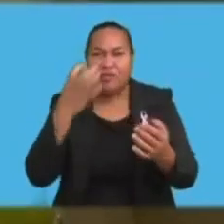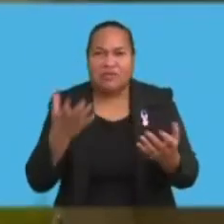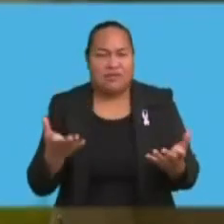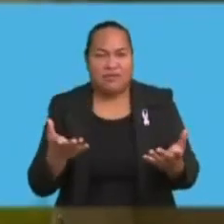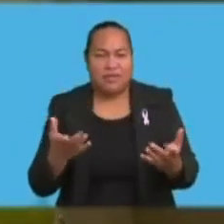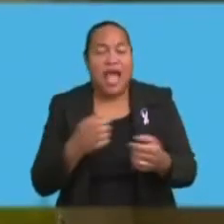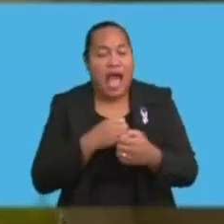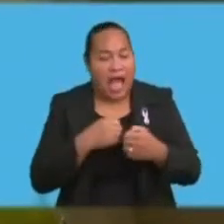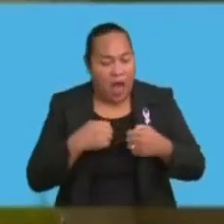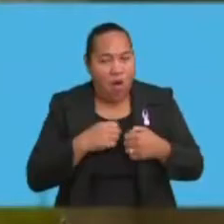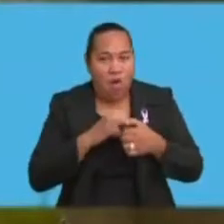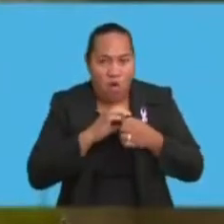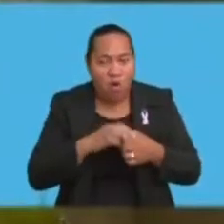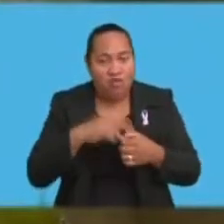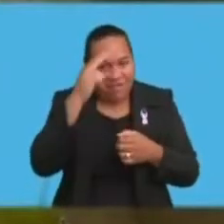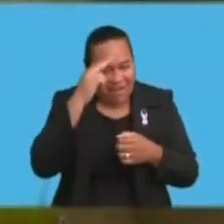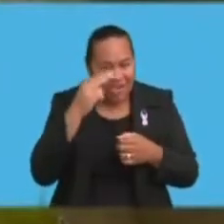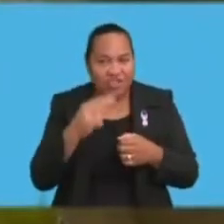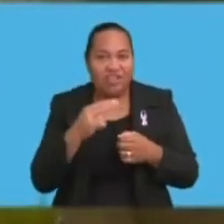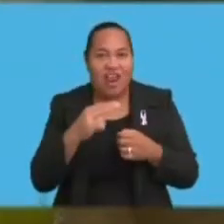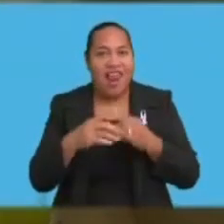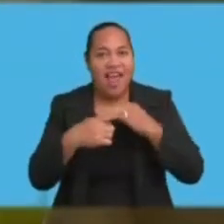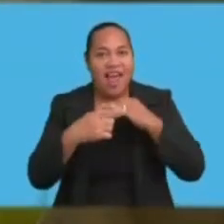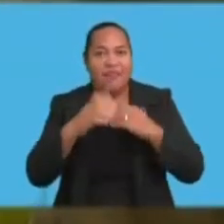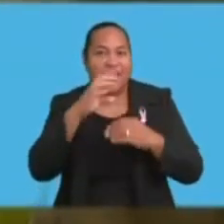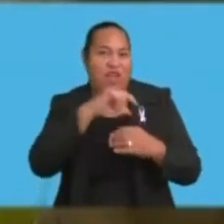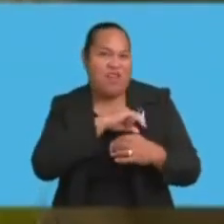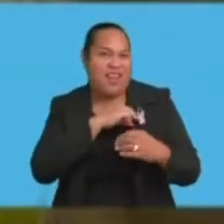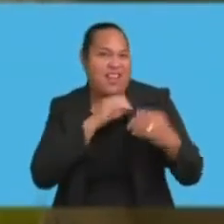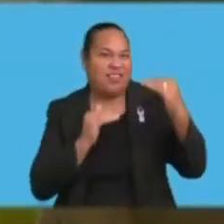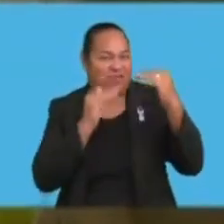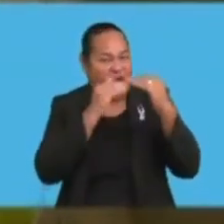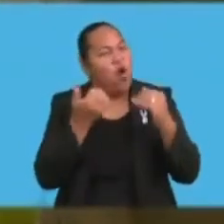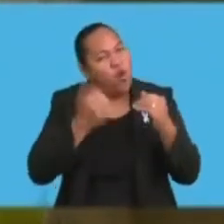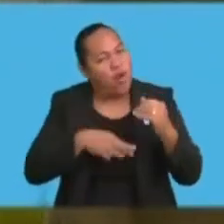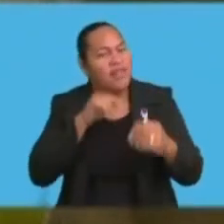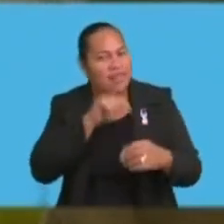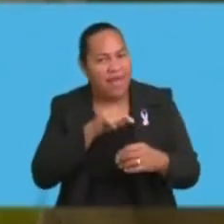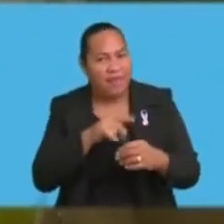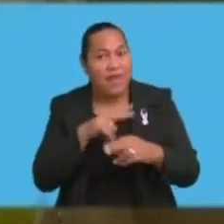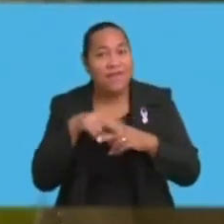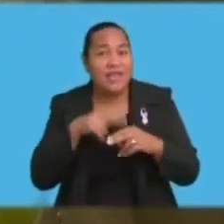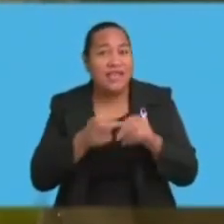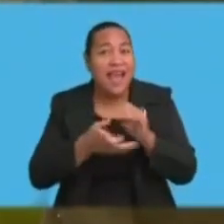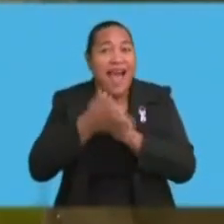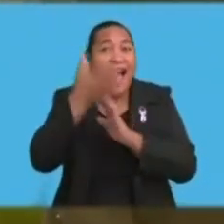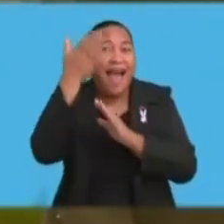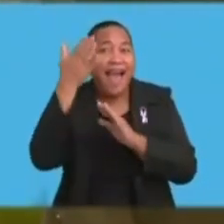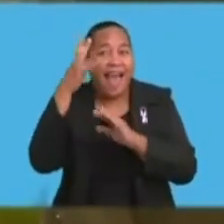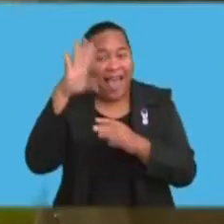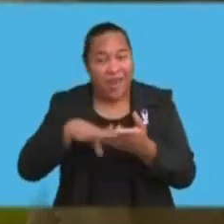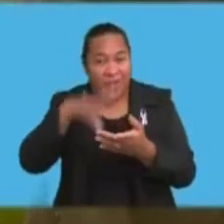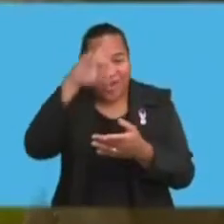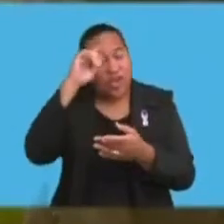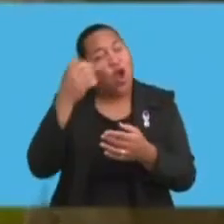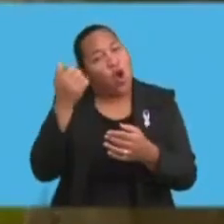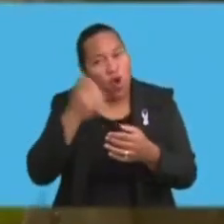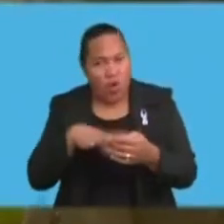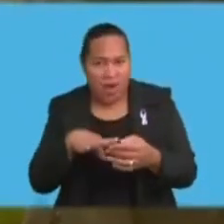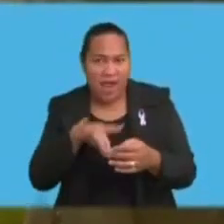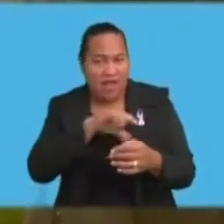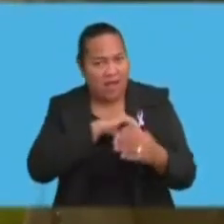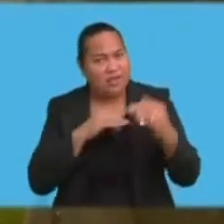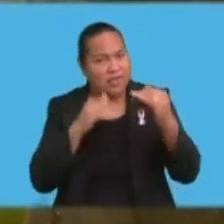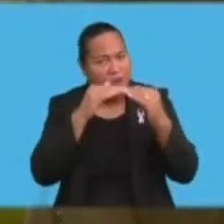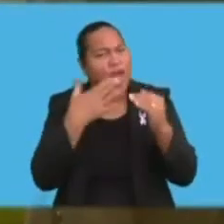Our national accreditation is already there. The Fiji Higher Education has accredited national qualification, the Fiji Qualification